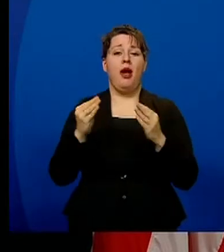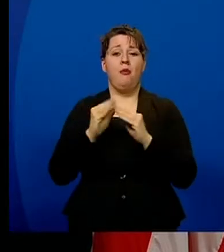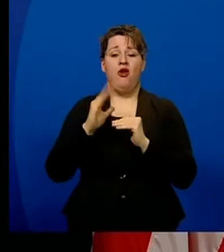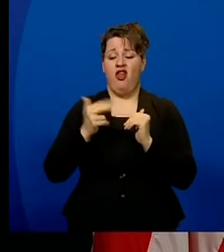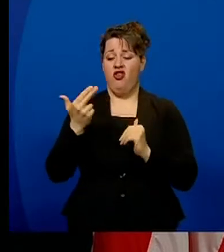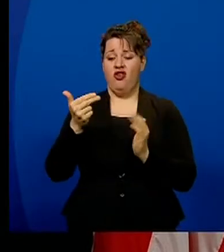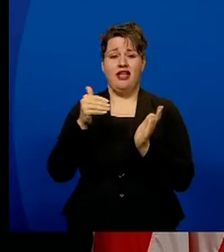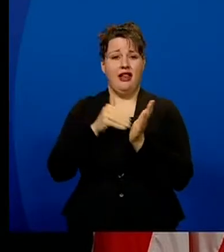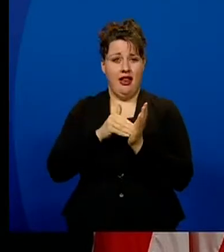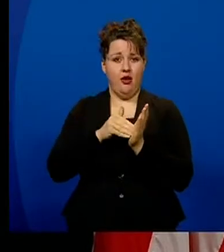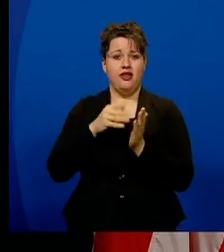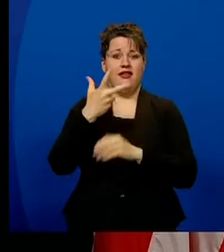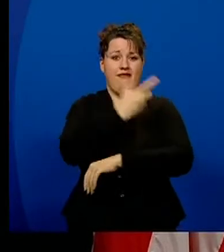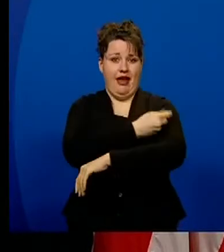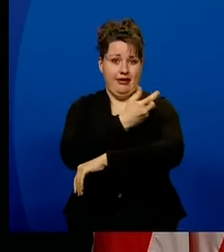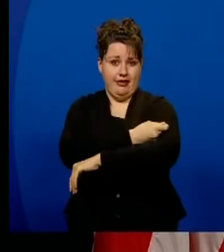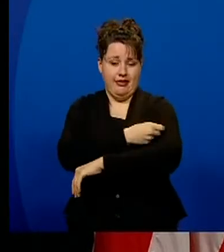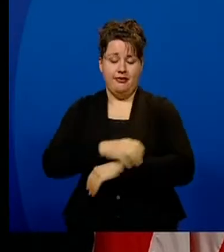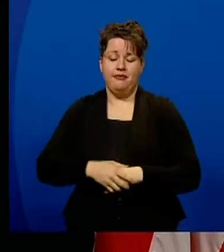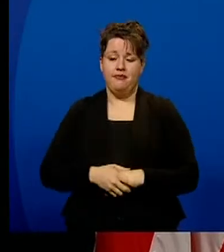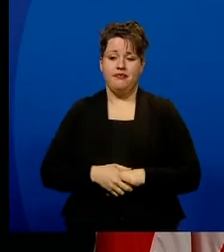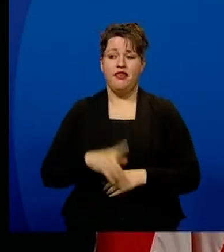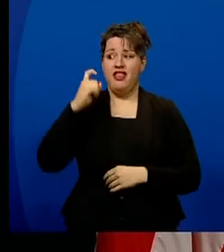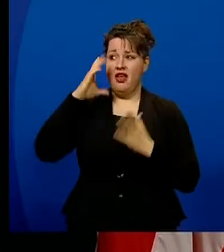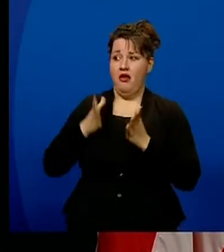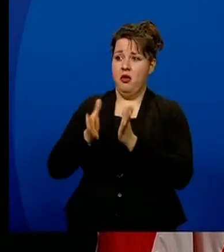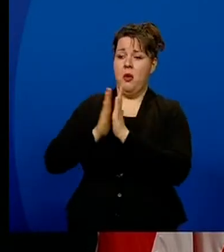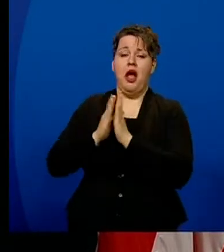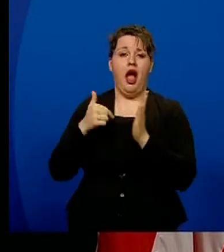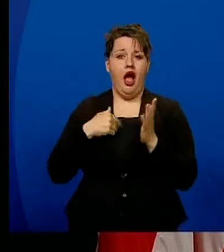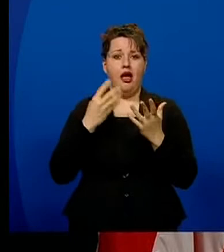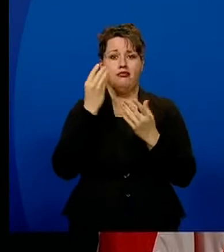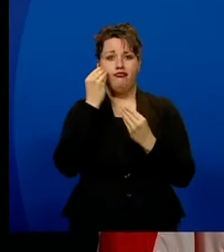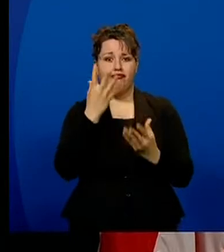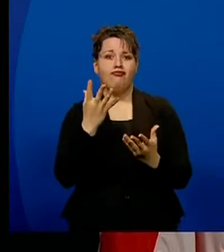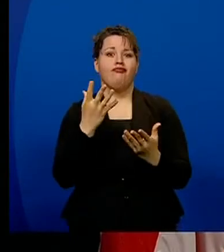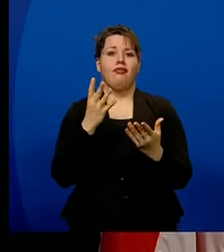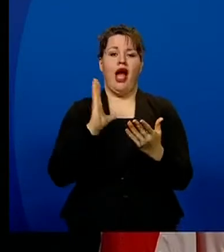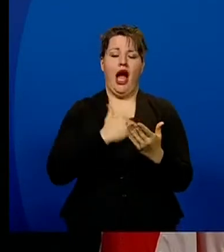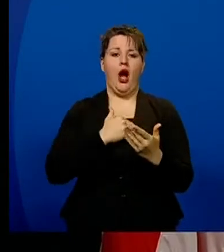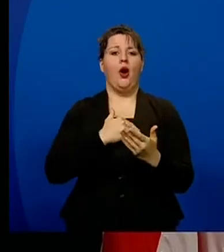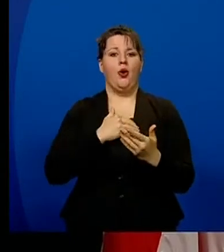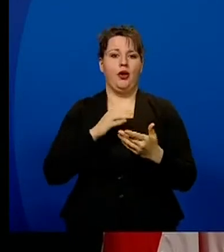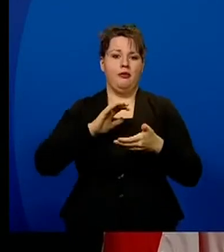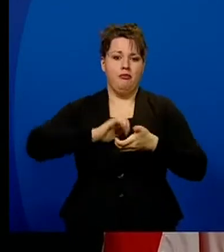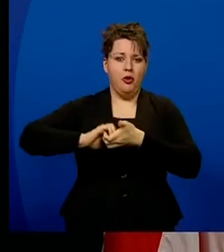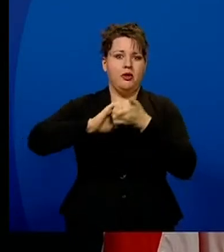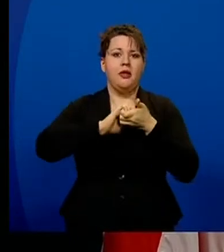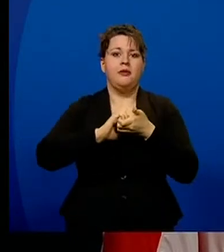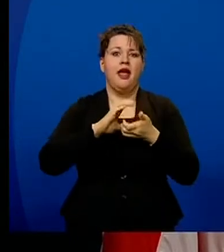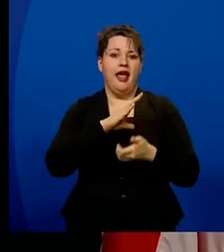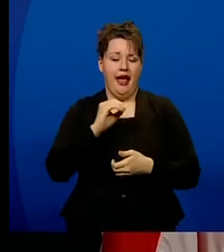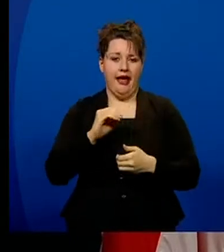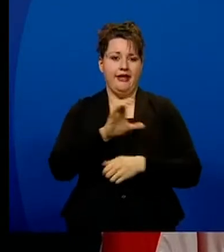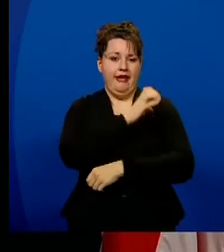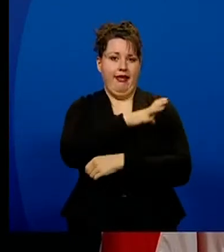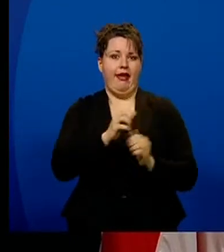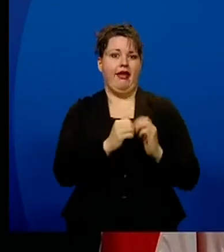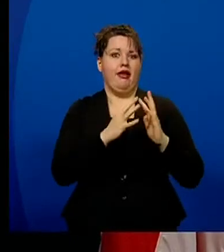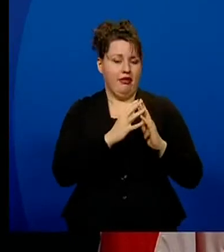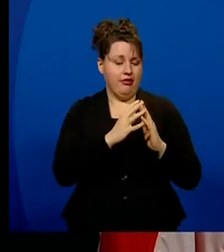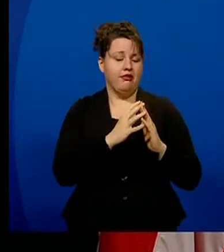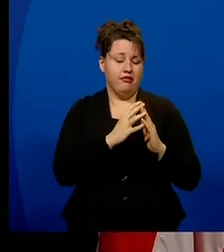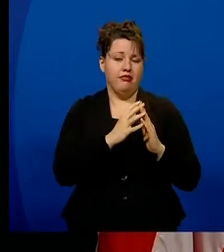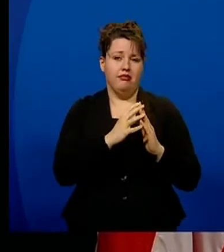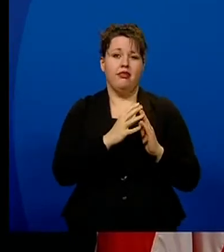vaccinations. The Governor has requested I speak about our community partnerships and our mass clinic operations. I need to stress